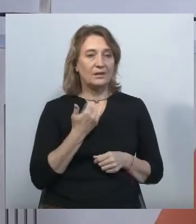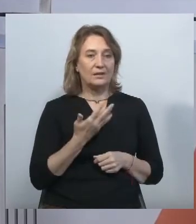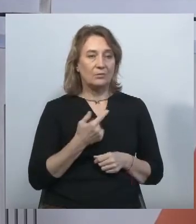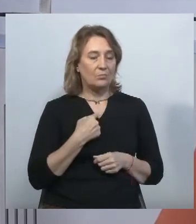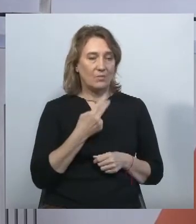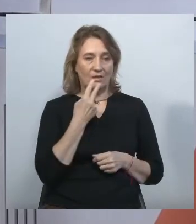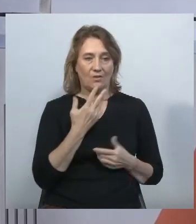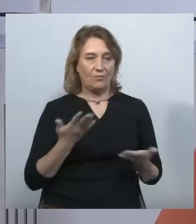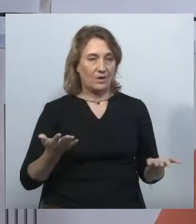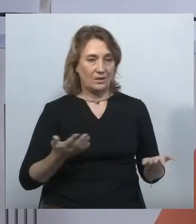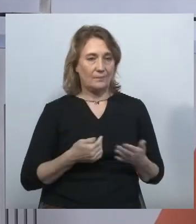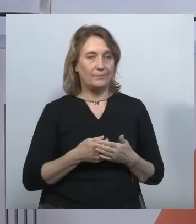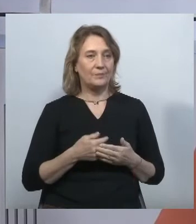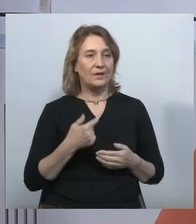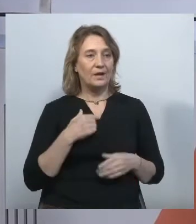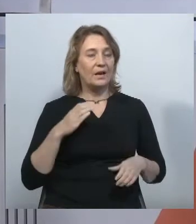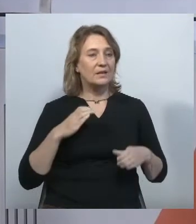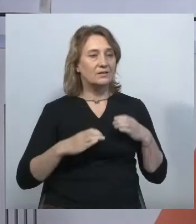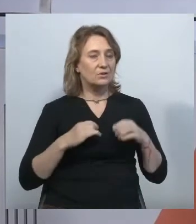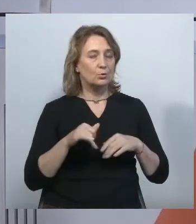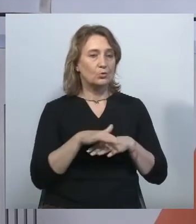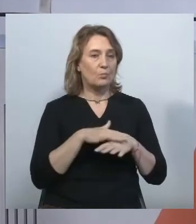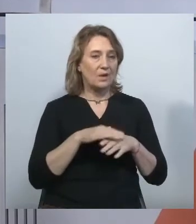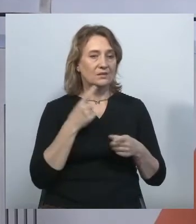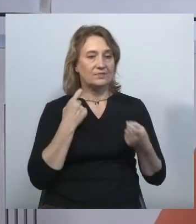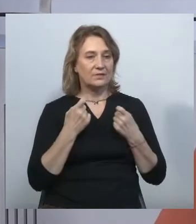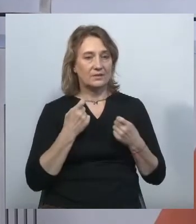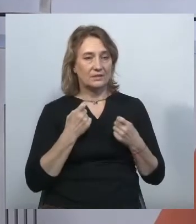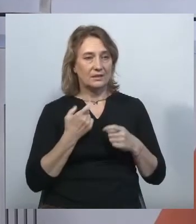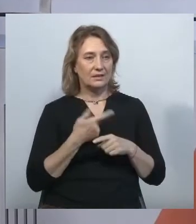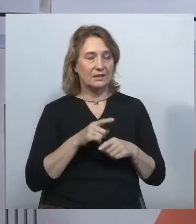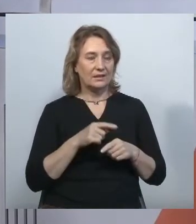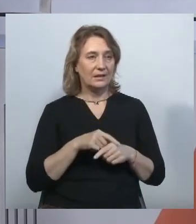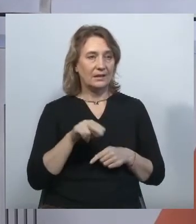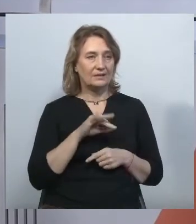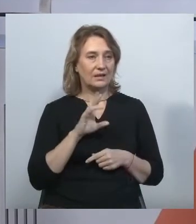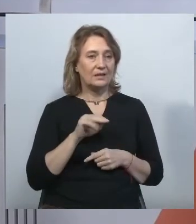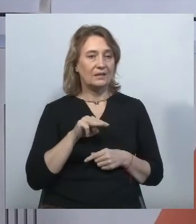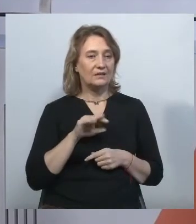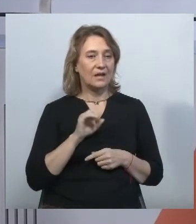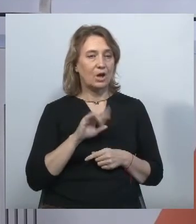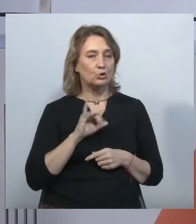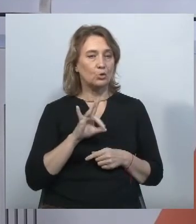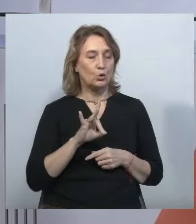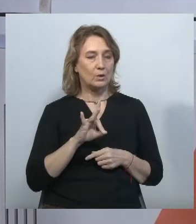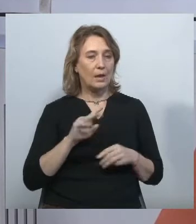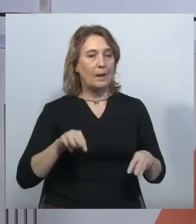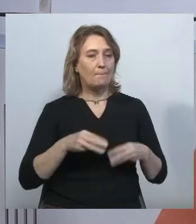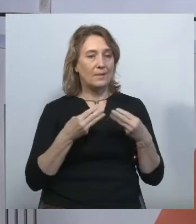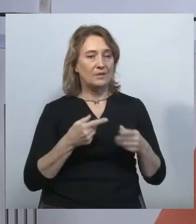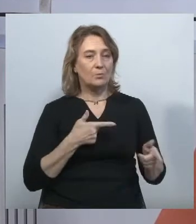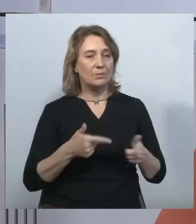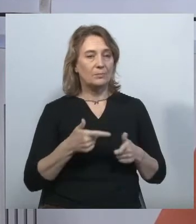authorities declared last year. But the Institute of Mass Information, together with the Detector media, prepared